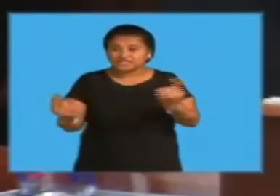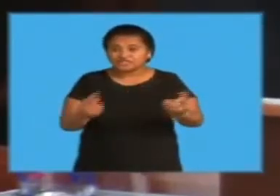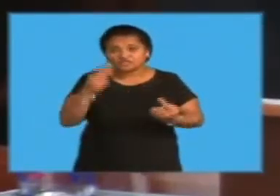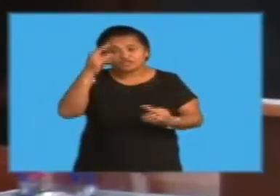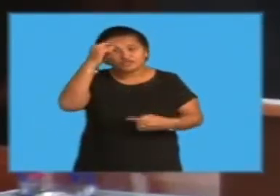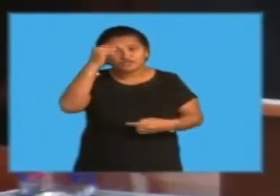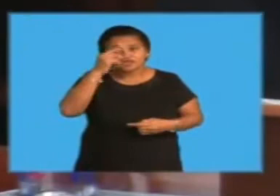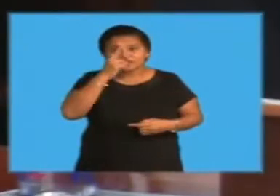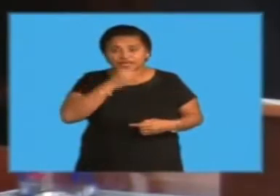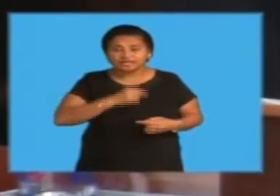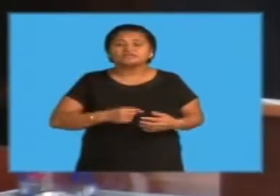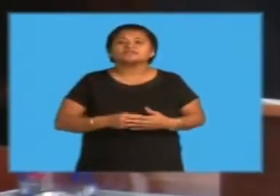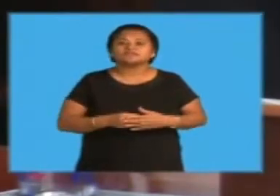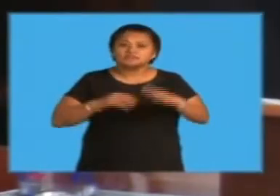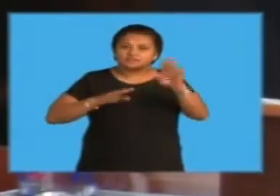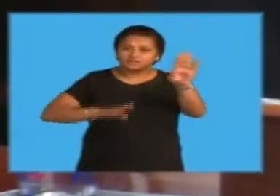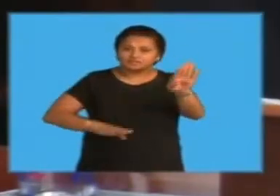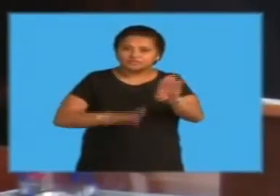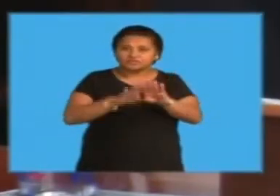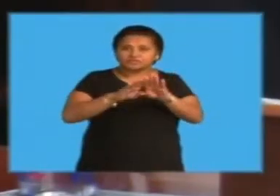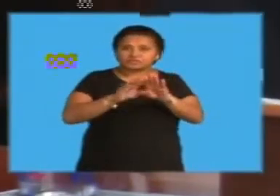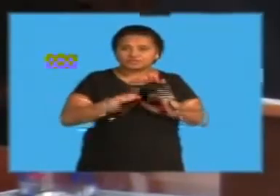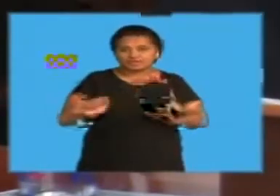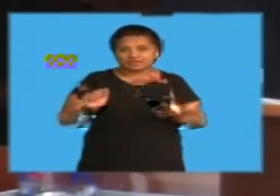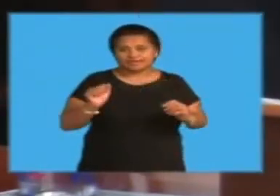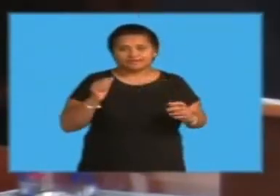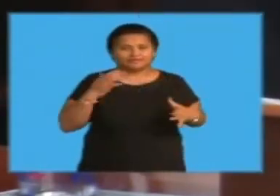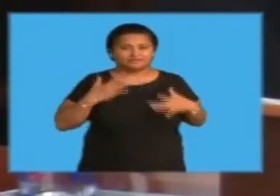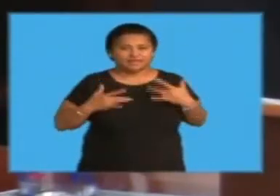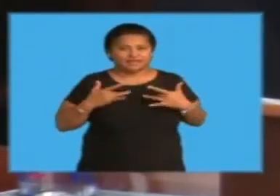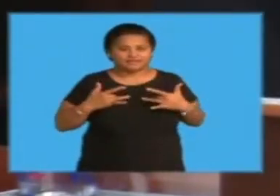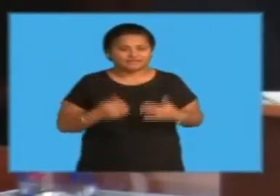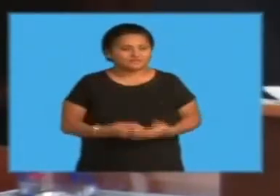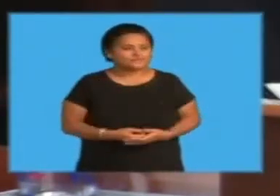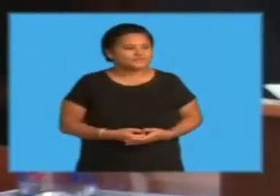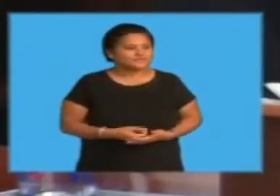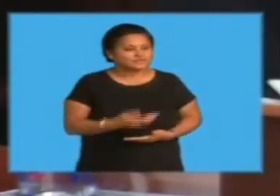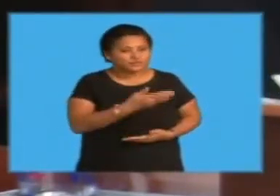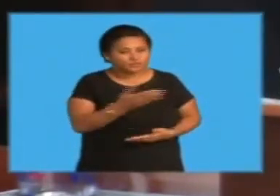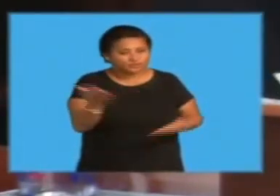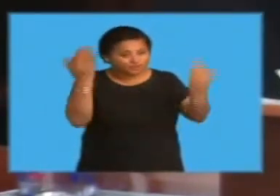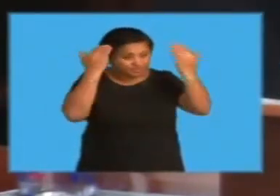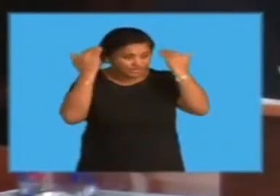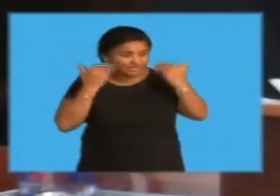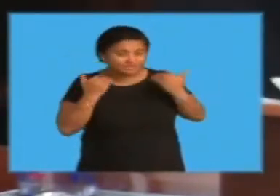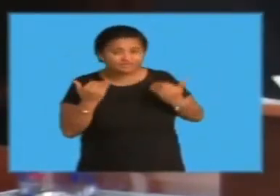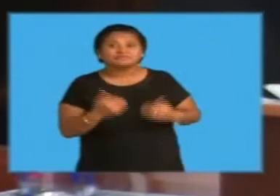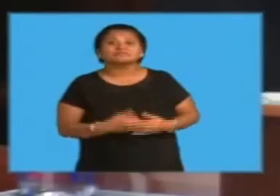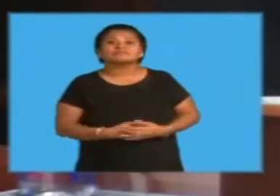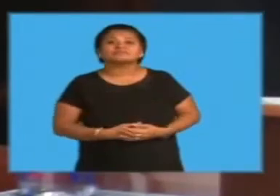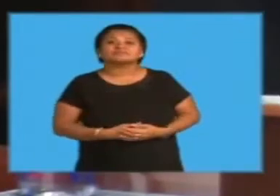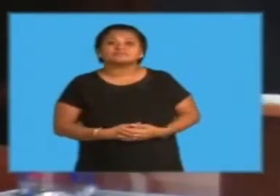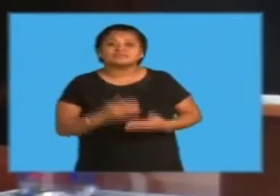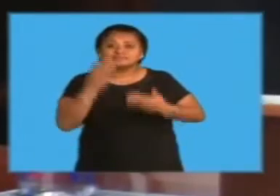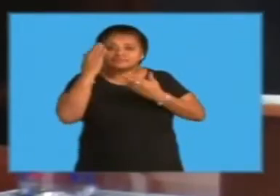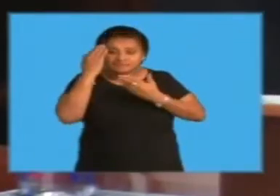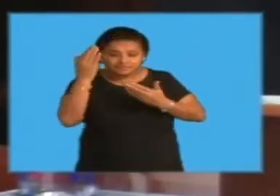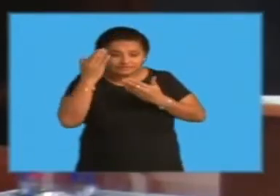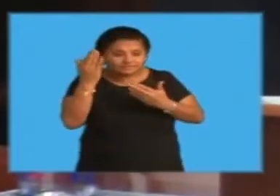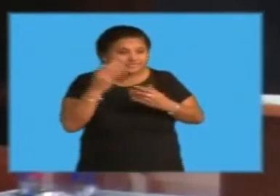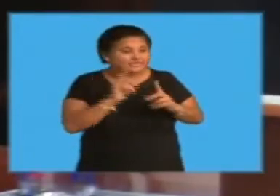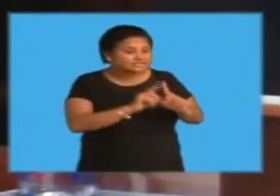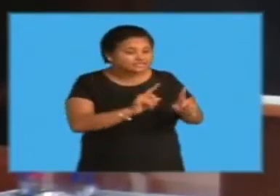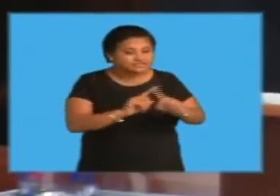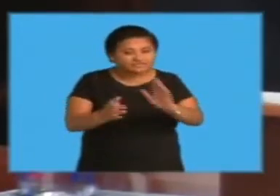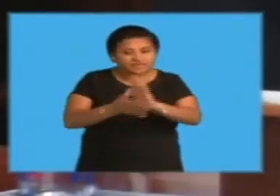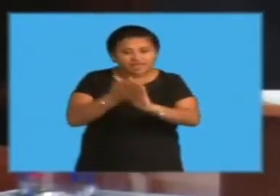Madam Speaker, the Honourable Chief Justice, the Honourable Prime Minister, Honourable Cabinet Ministers, the Honourable Leader of the Opposition, Honourable Members